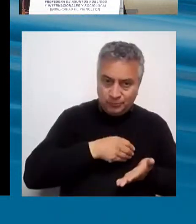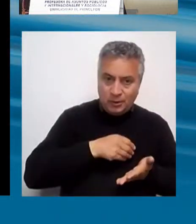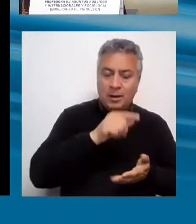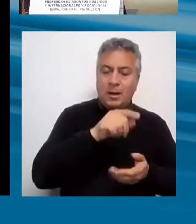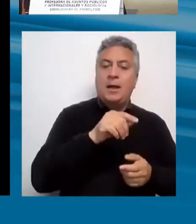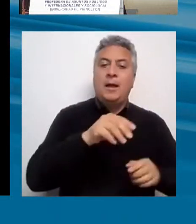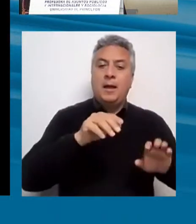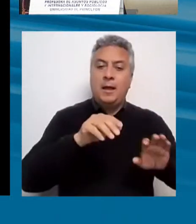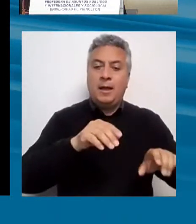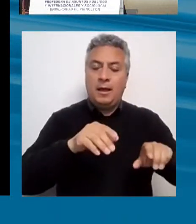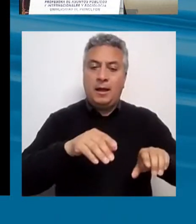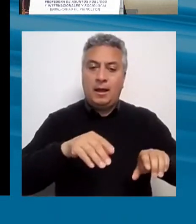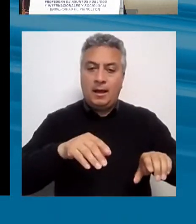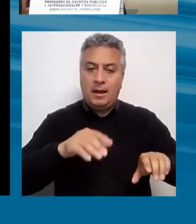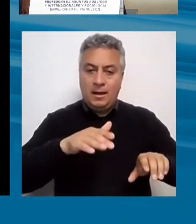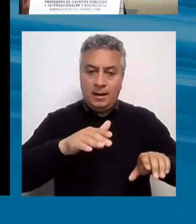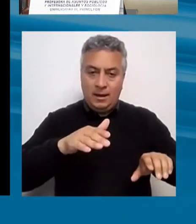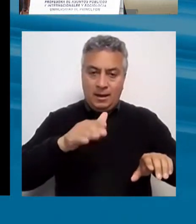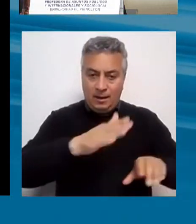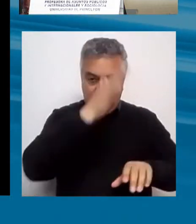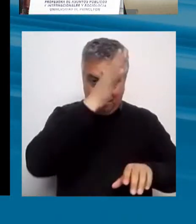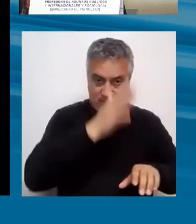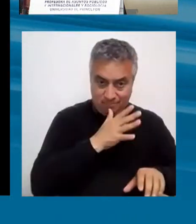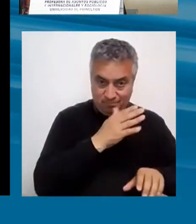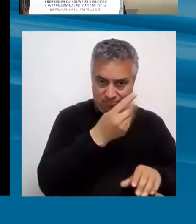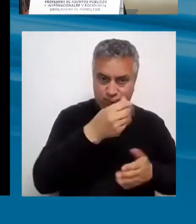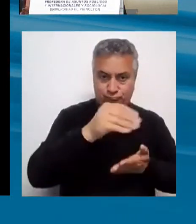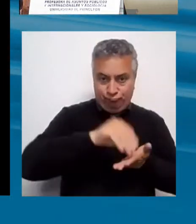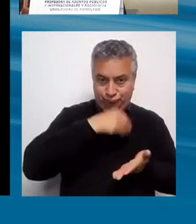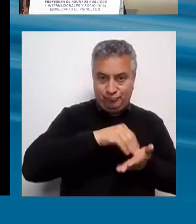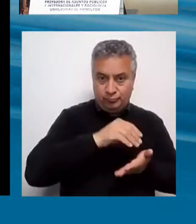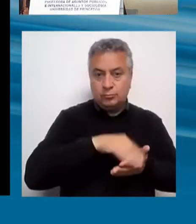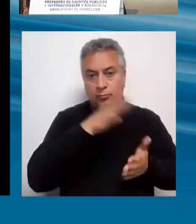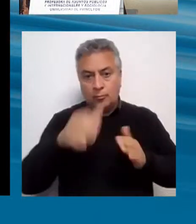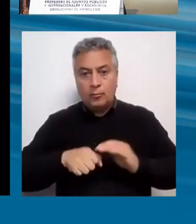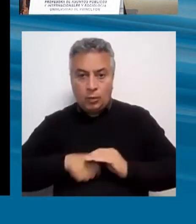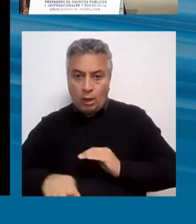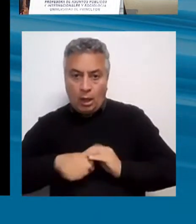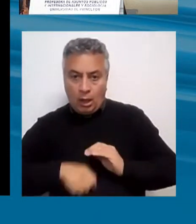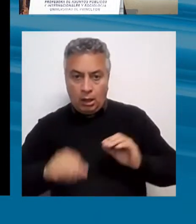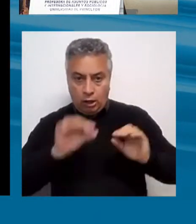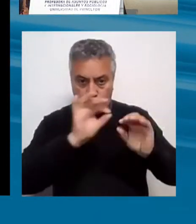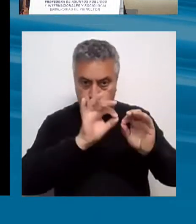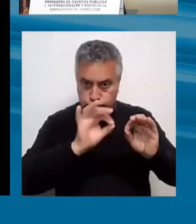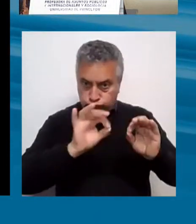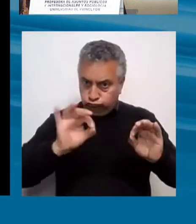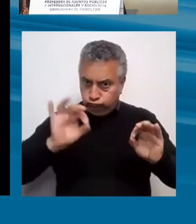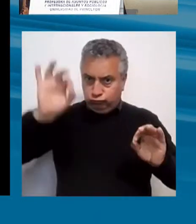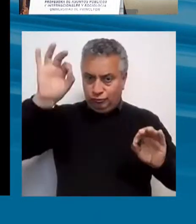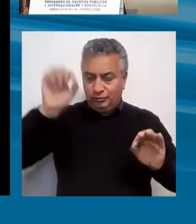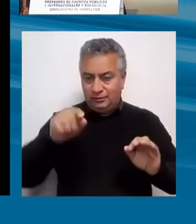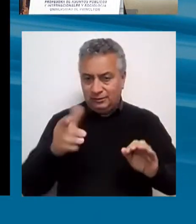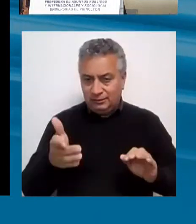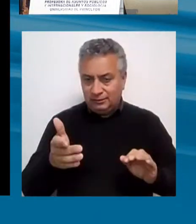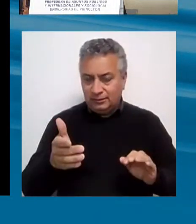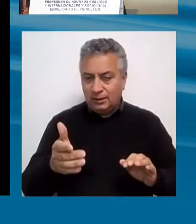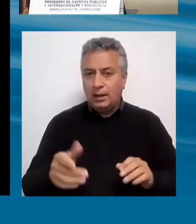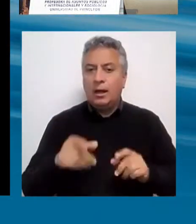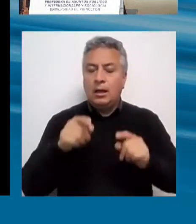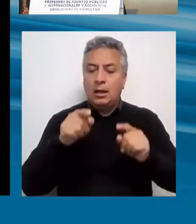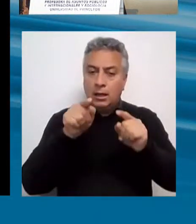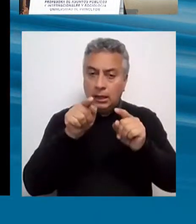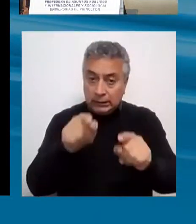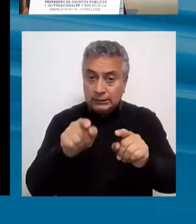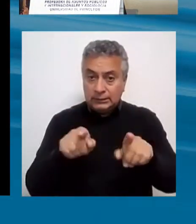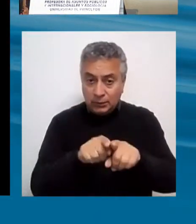x-axis, we have parent income, and in the y-axis, we have children's income. This is with